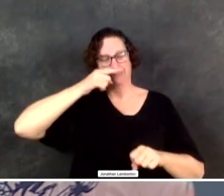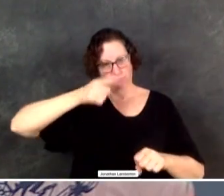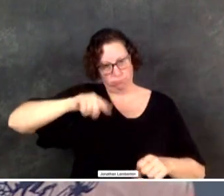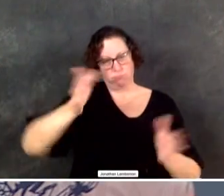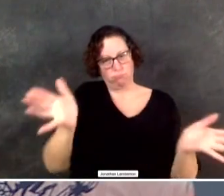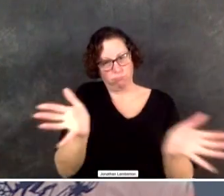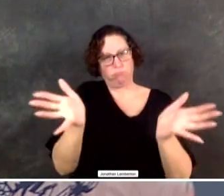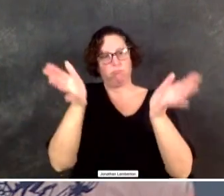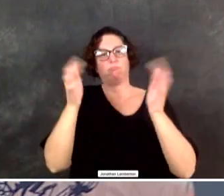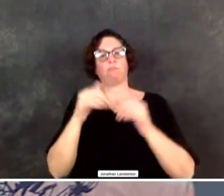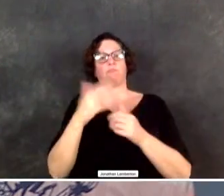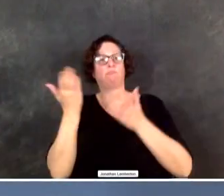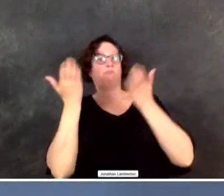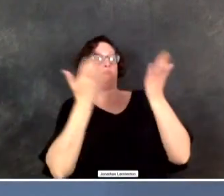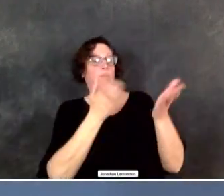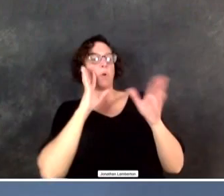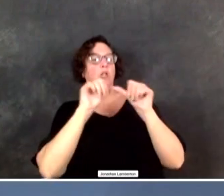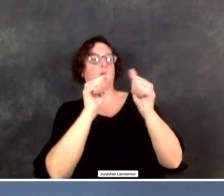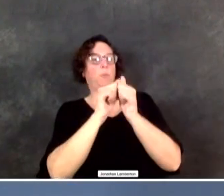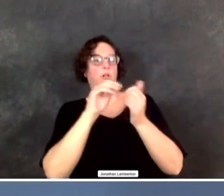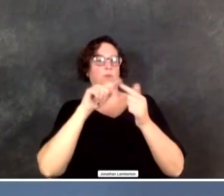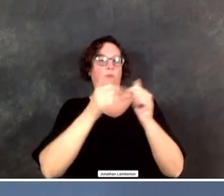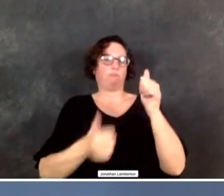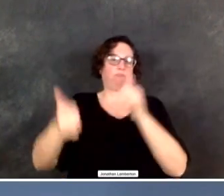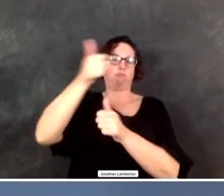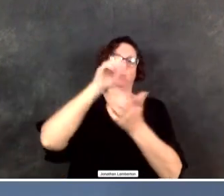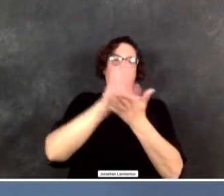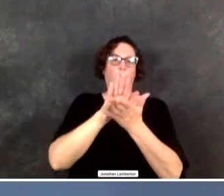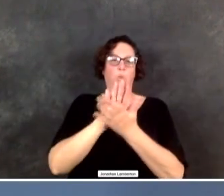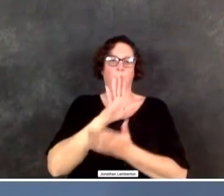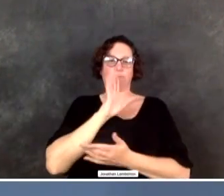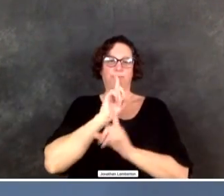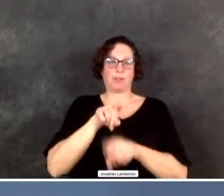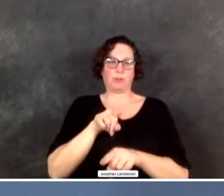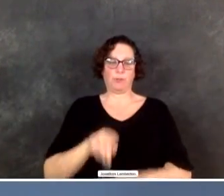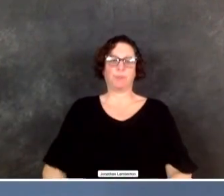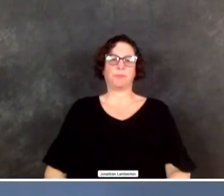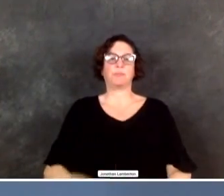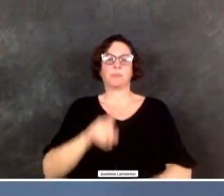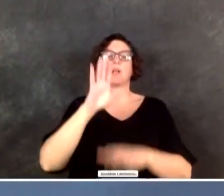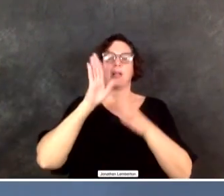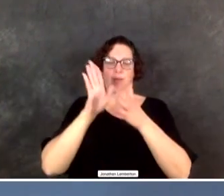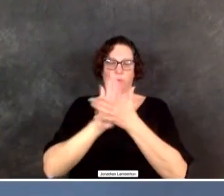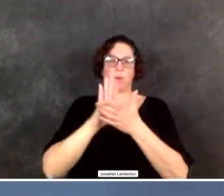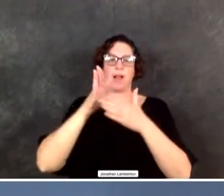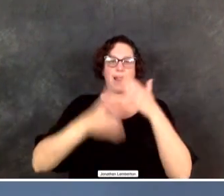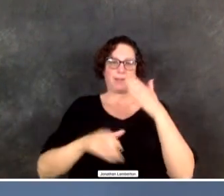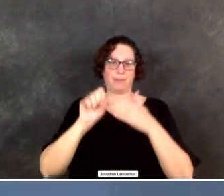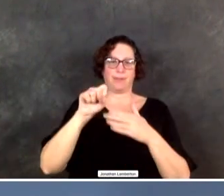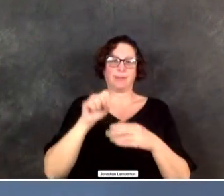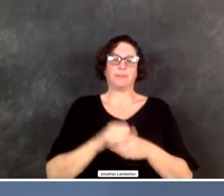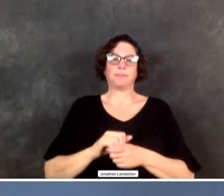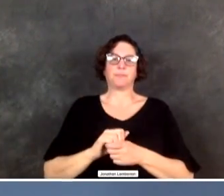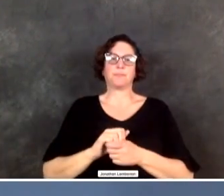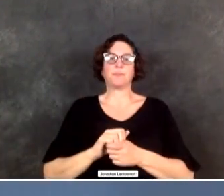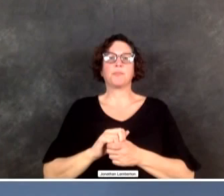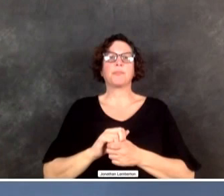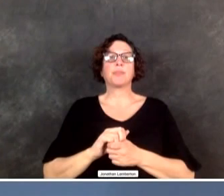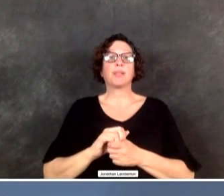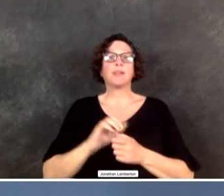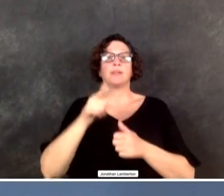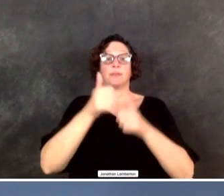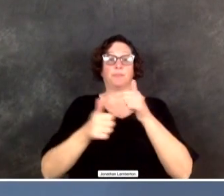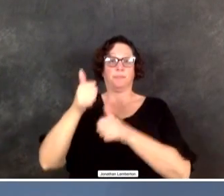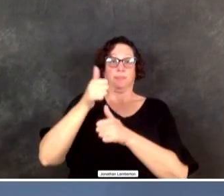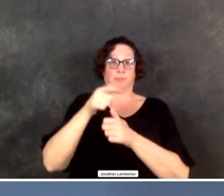end of the school year. Yes, so, yes, Mr. Mayor, I also want to emphasize again that while we